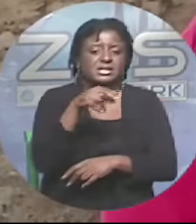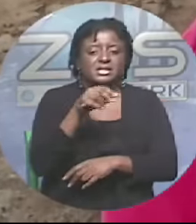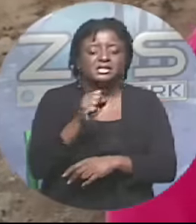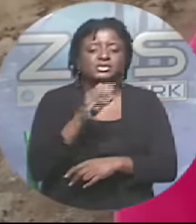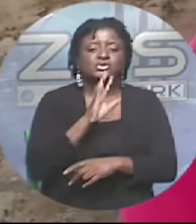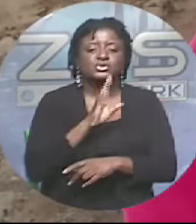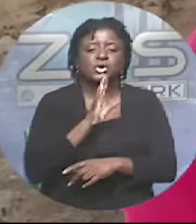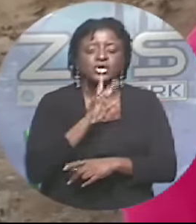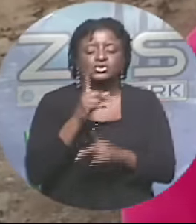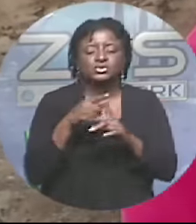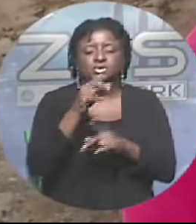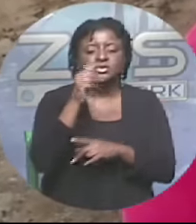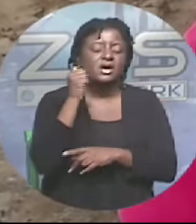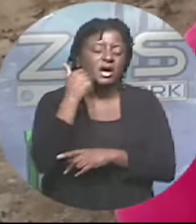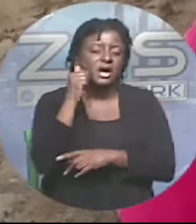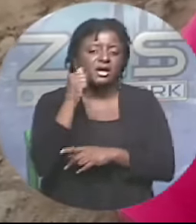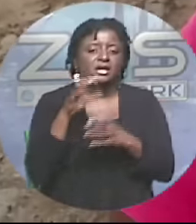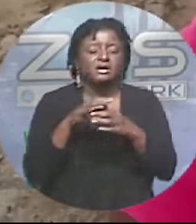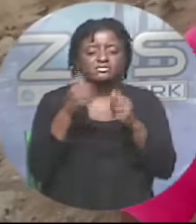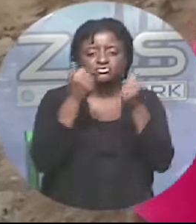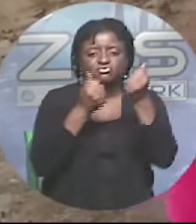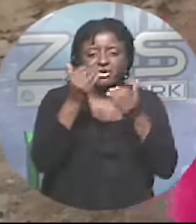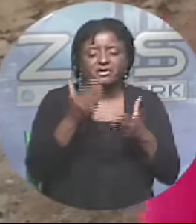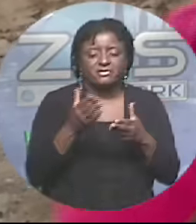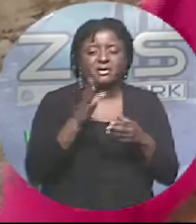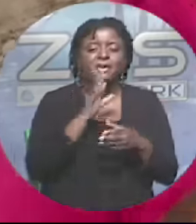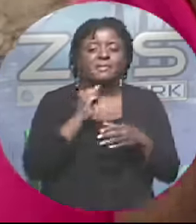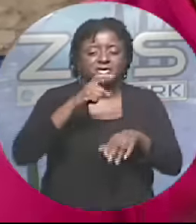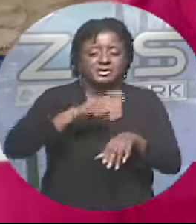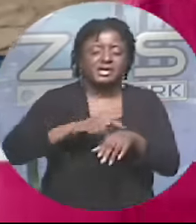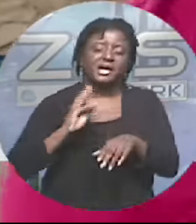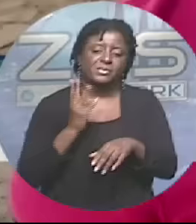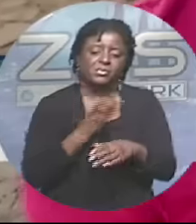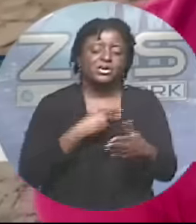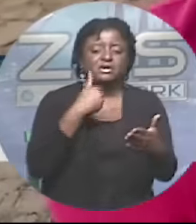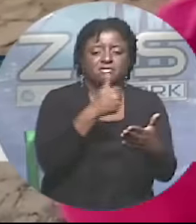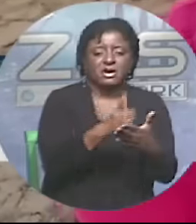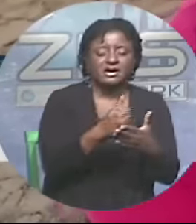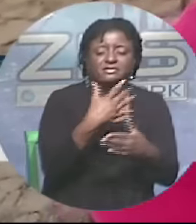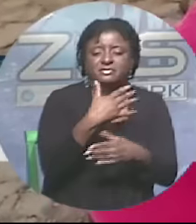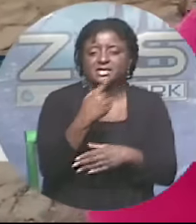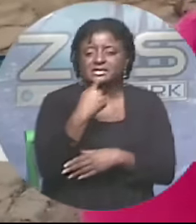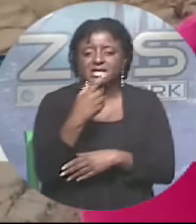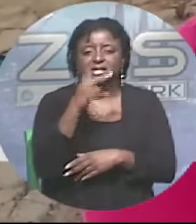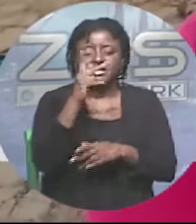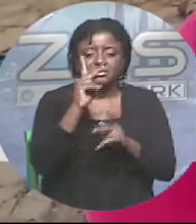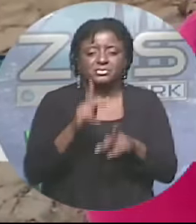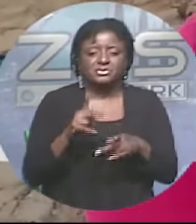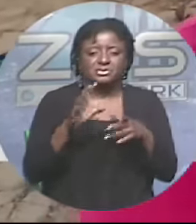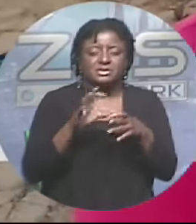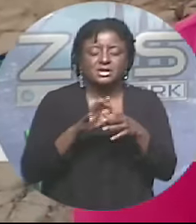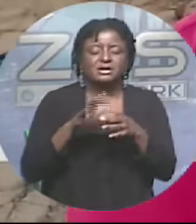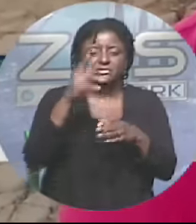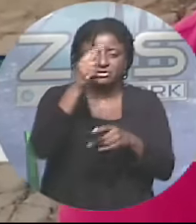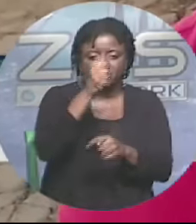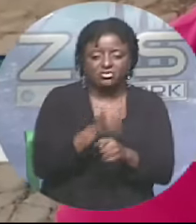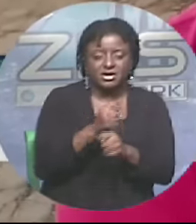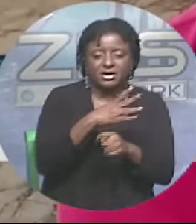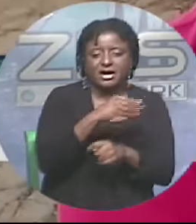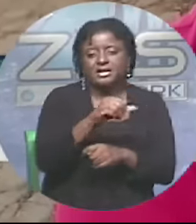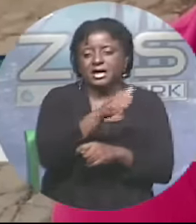By the time we got here, they said that the person of the truck, I don't know, but the person of the truck and other